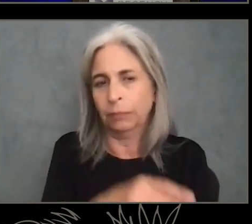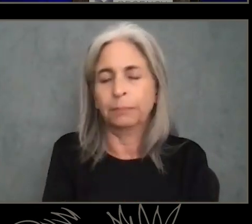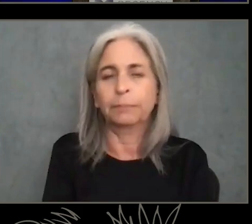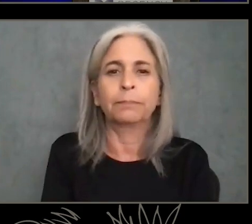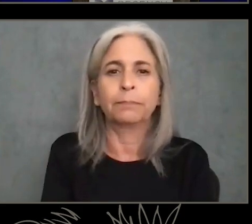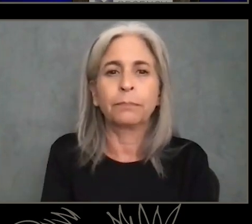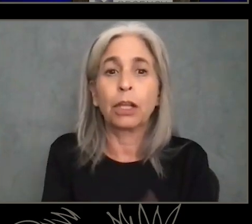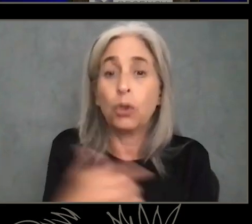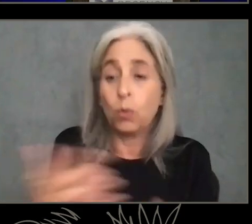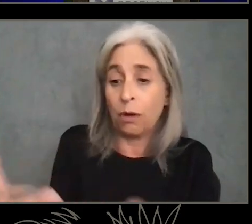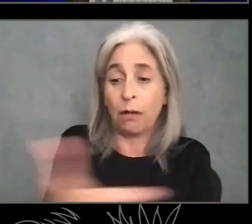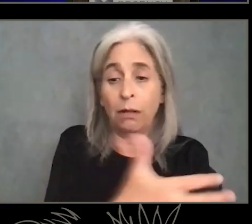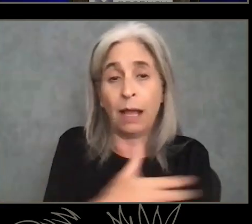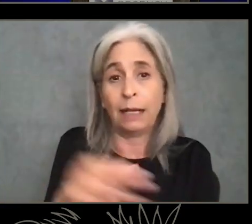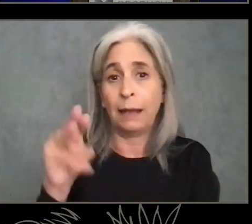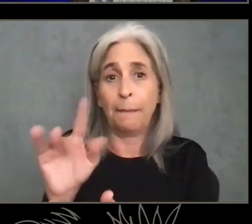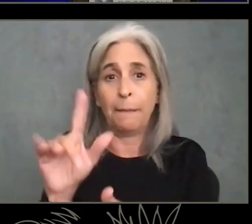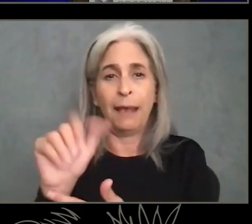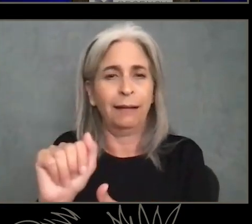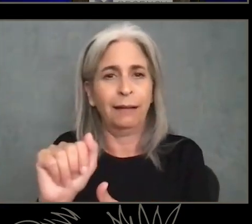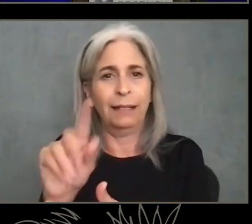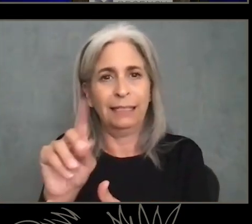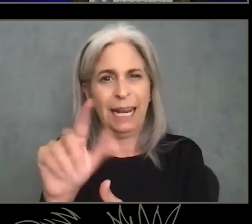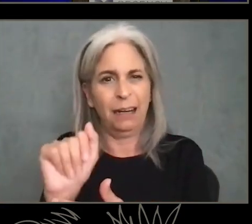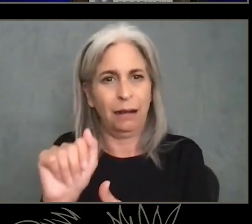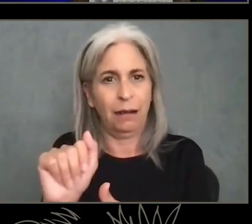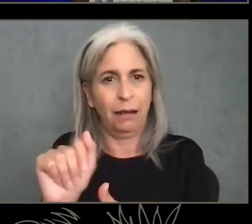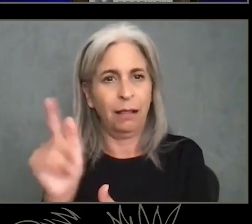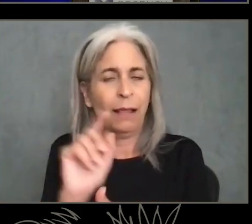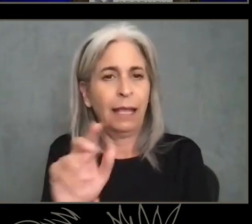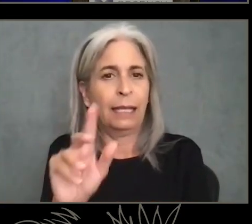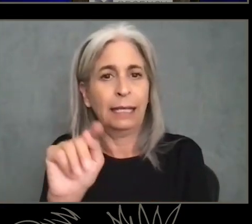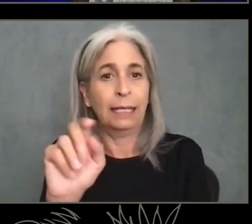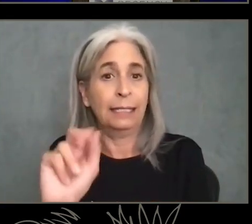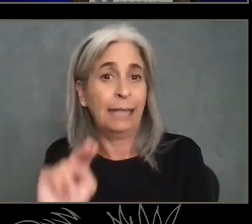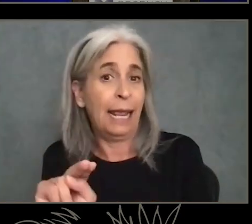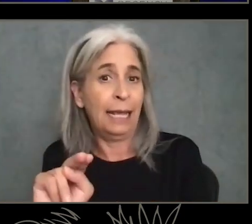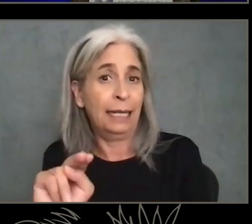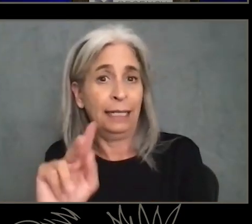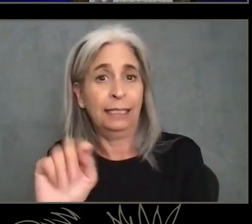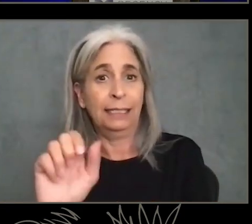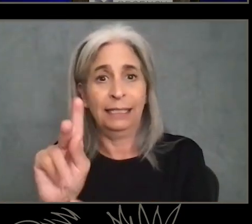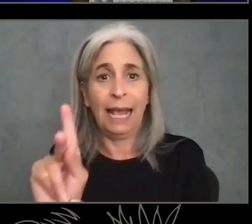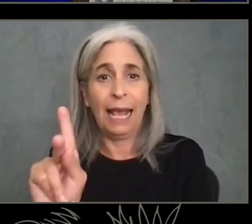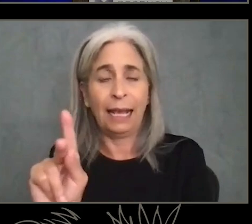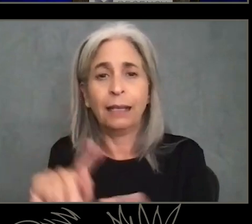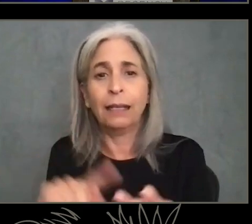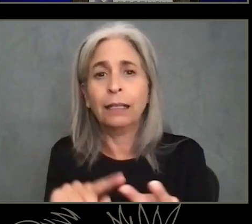You can also collect metadata. I mentioned projects like TanStack. They do things like